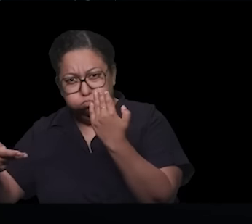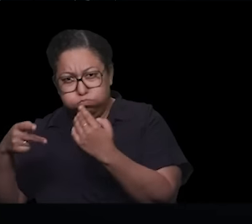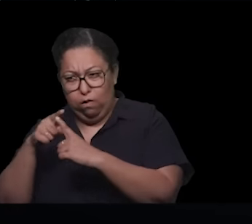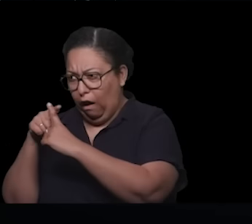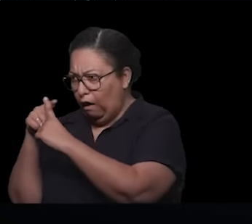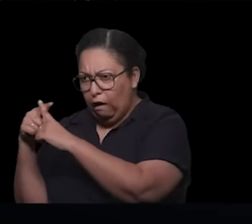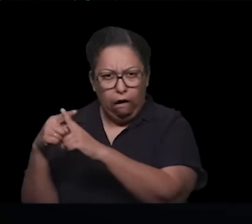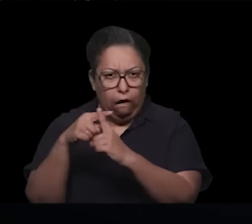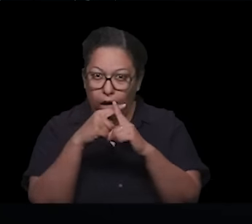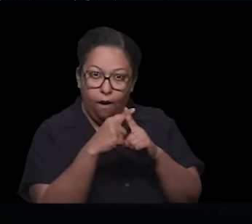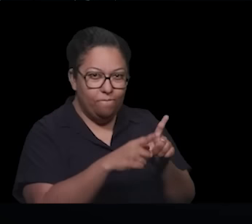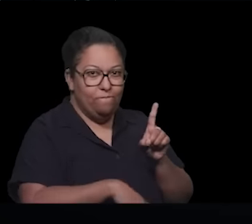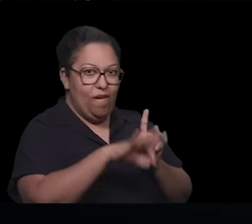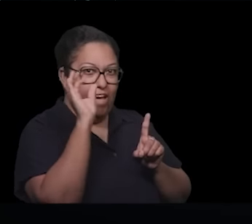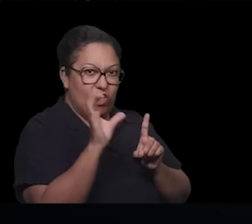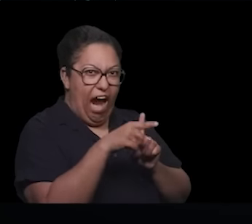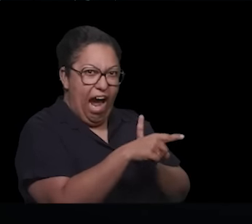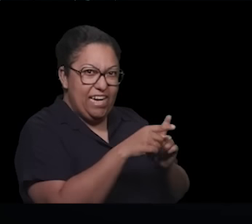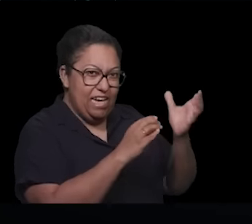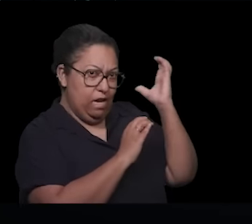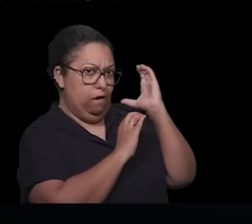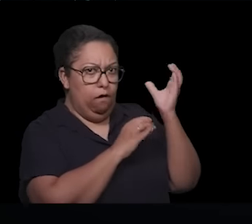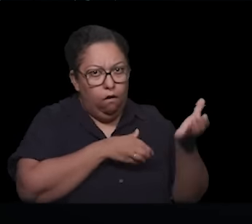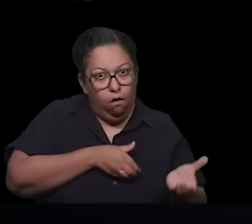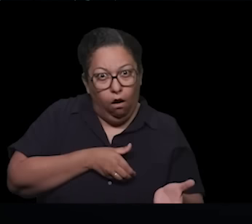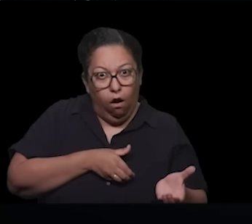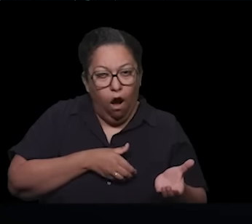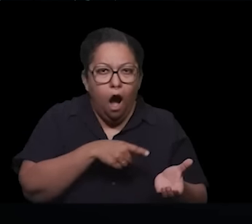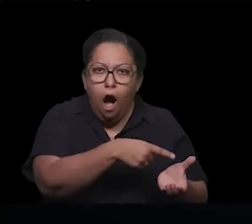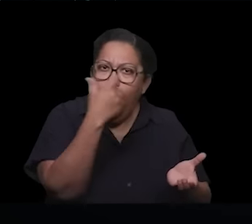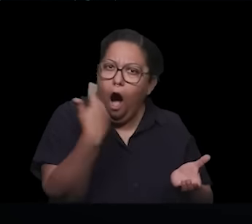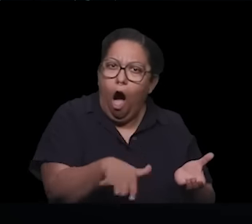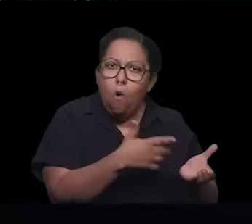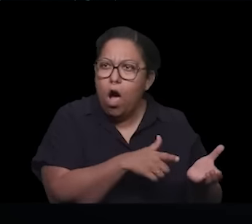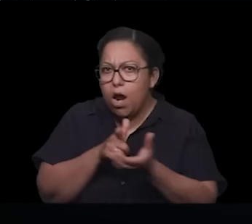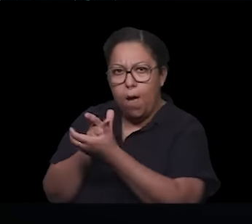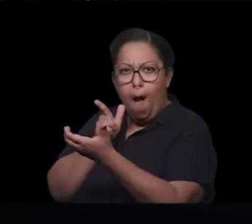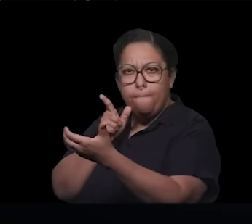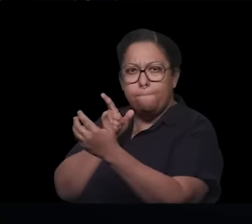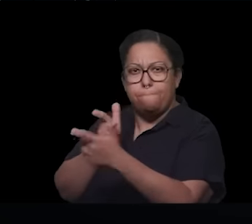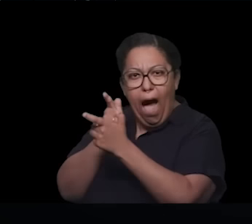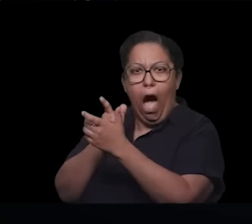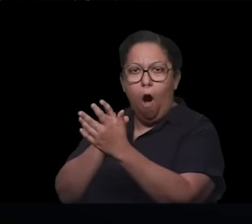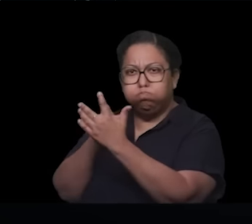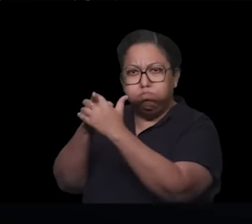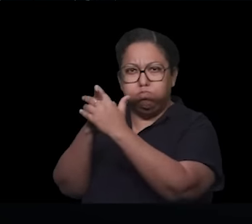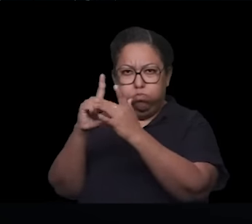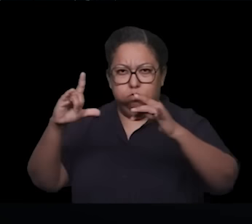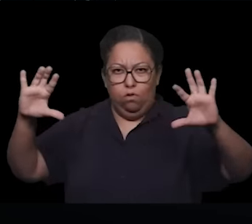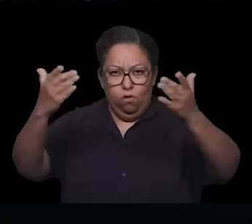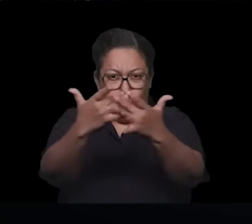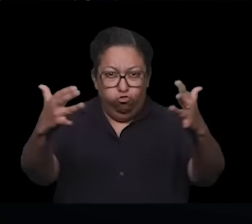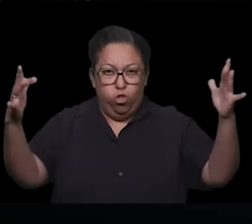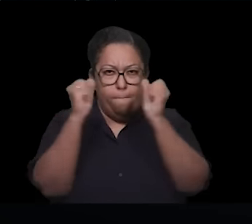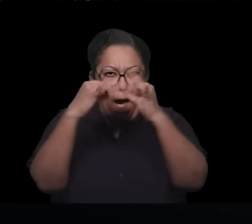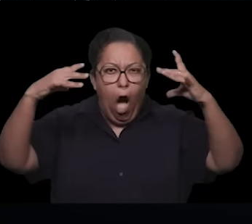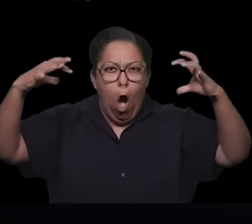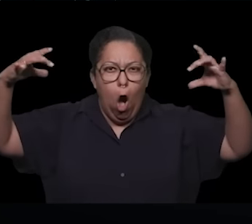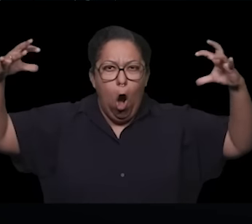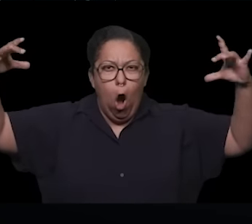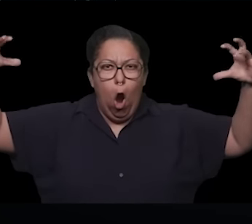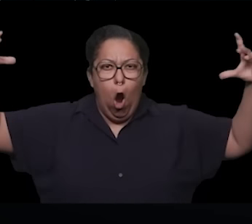leg. The gunner swivels back around to Chani to find her lowering her weapon, having already fired a projectile that penetrates the ornithopter's